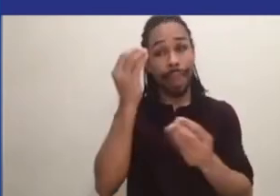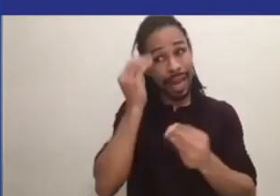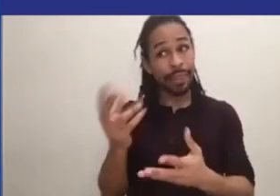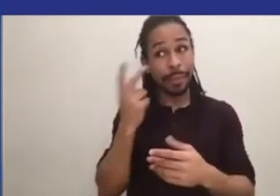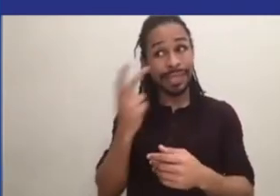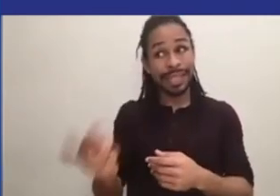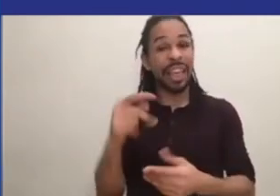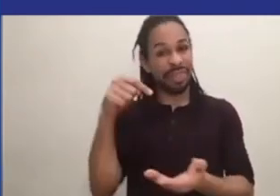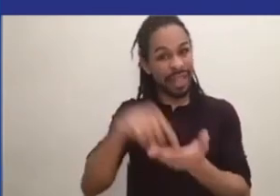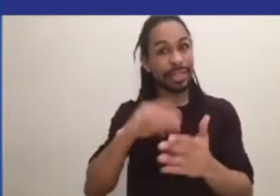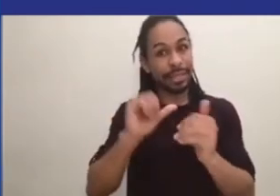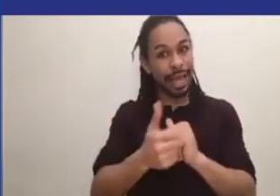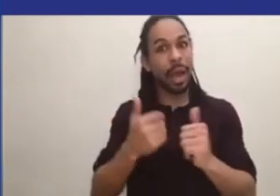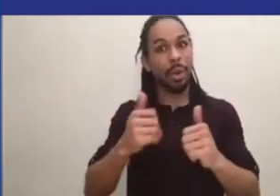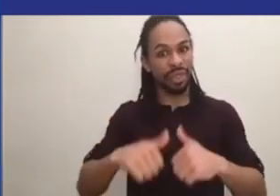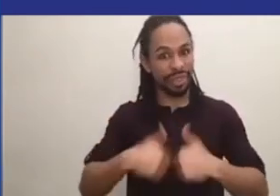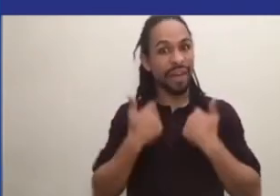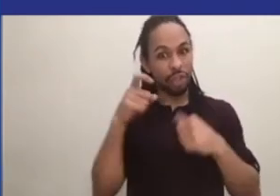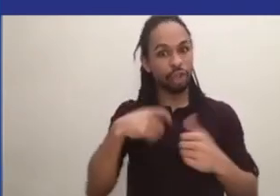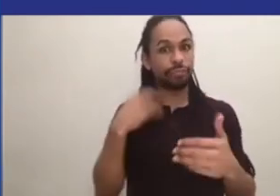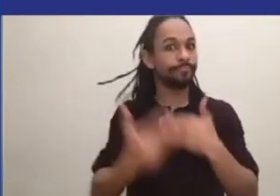know, we can't do that, you know.